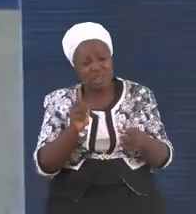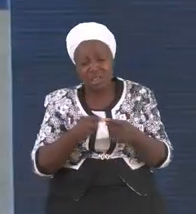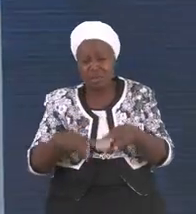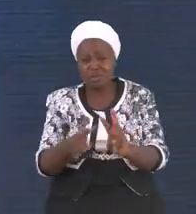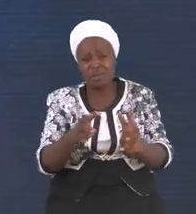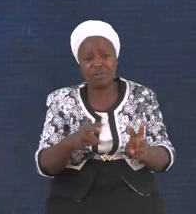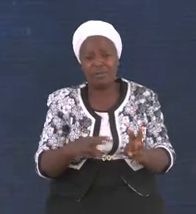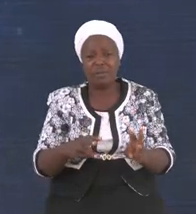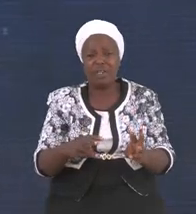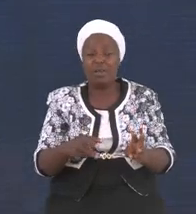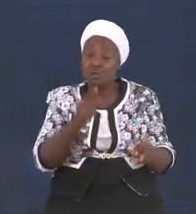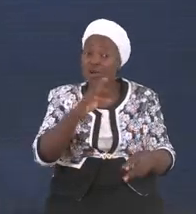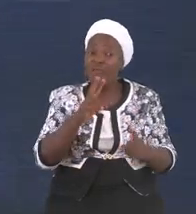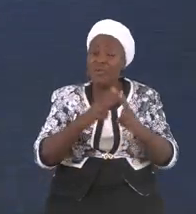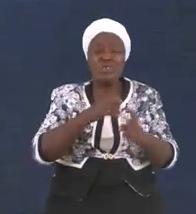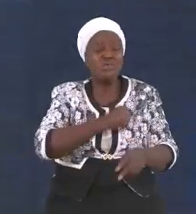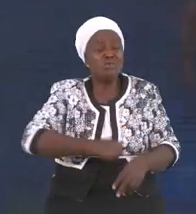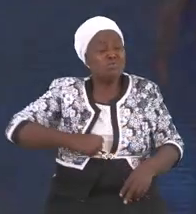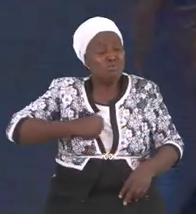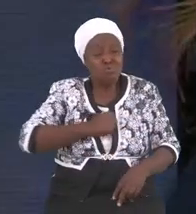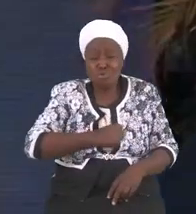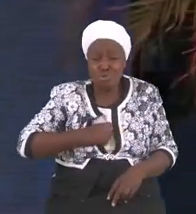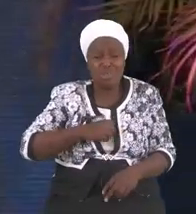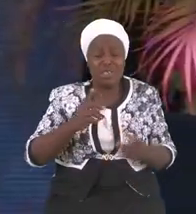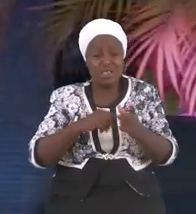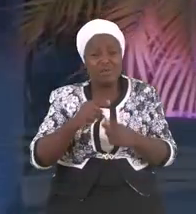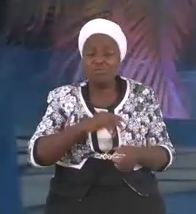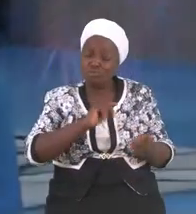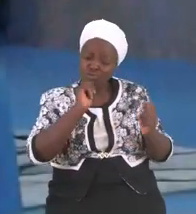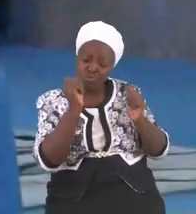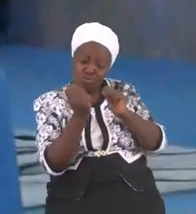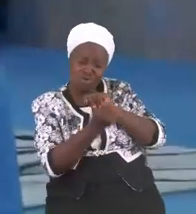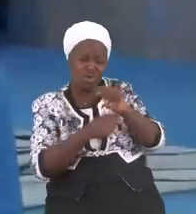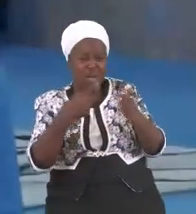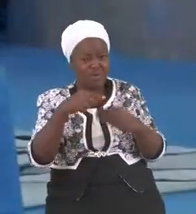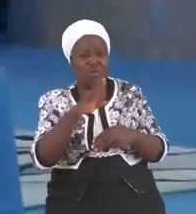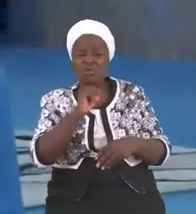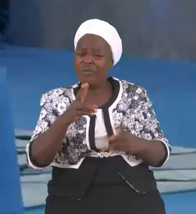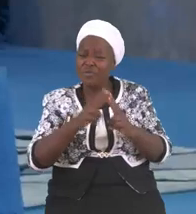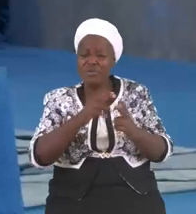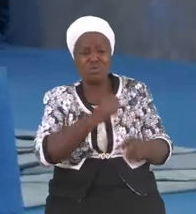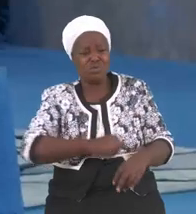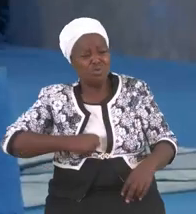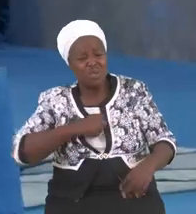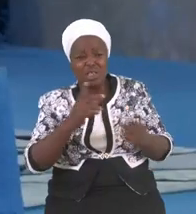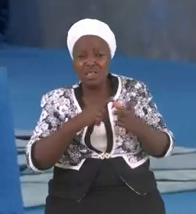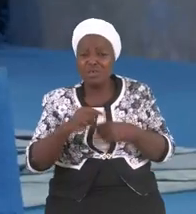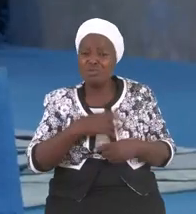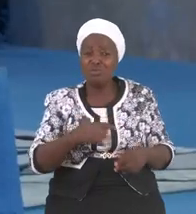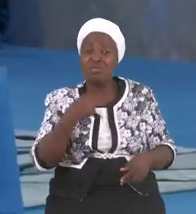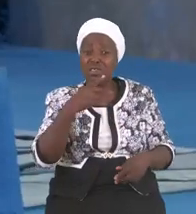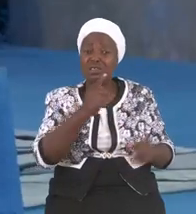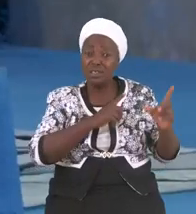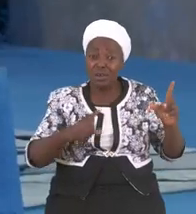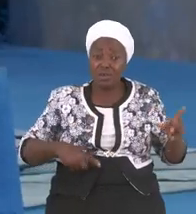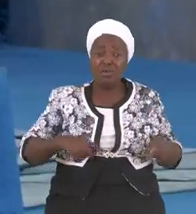stop. You're so sorry, you turn around. You're so sorry, you tell the Lord,